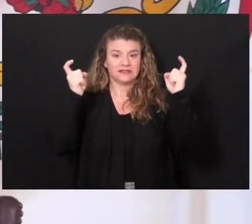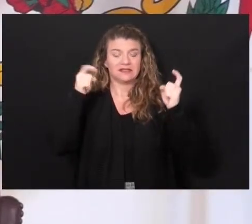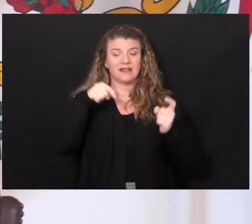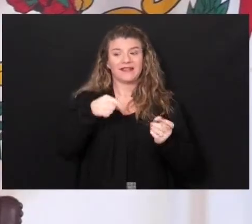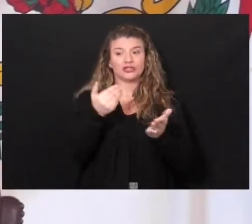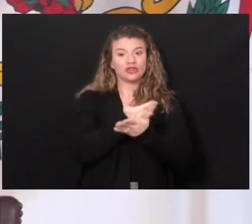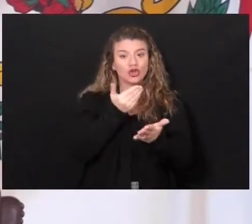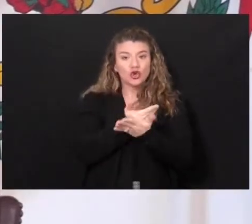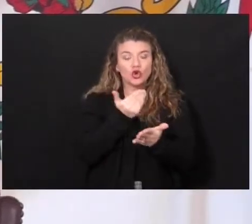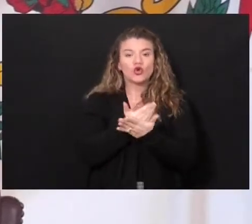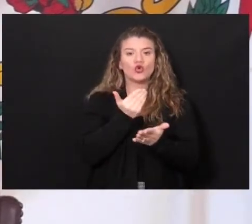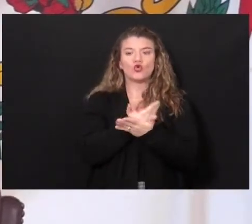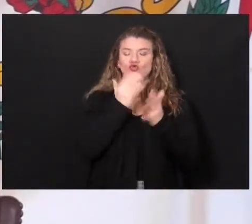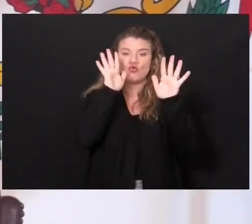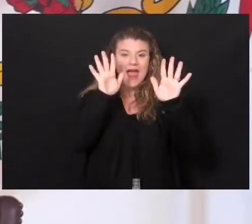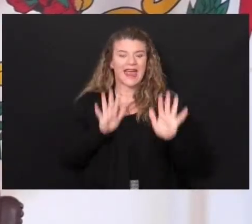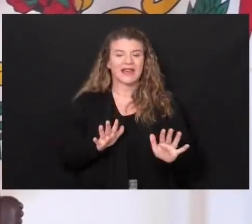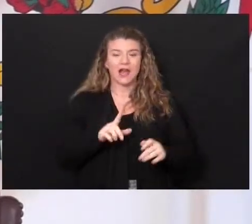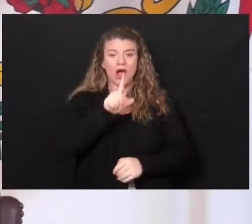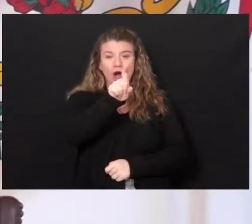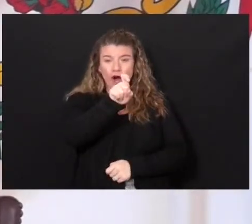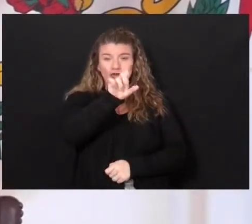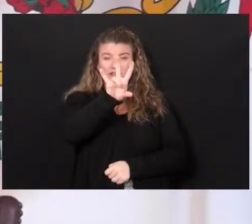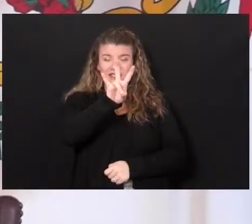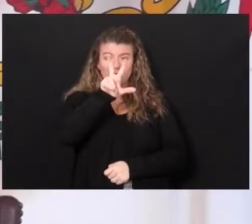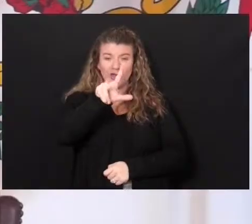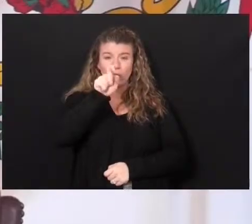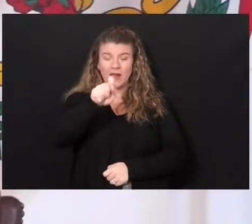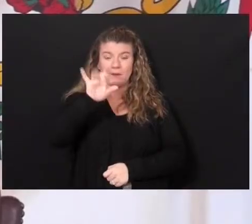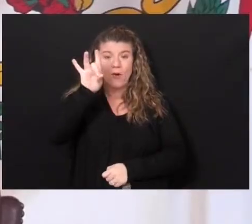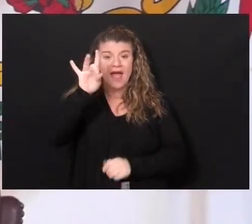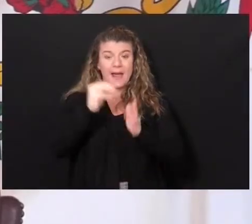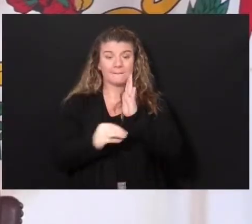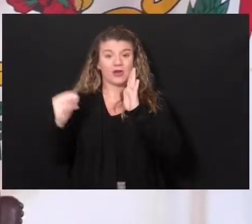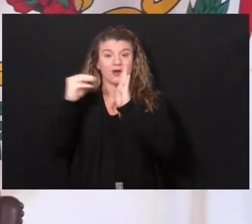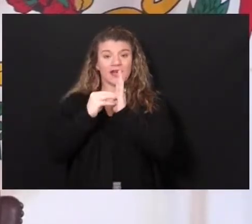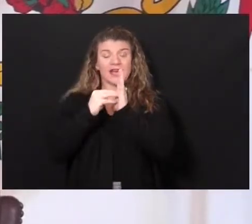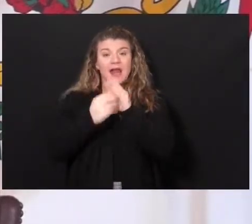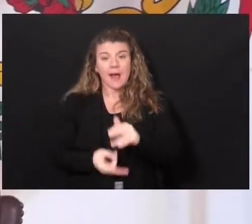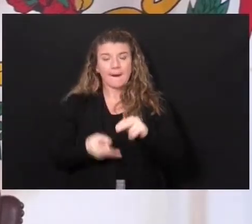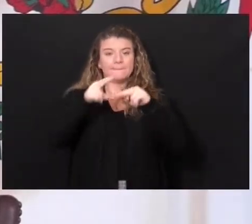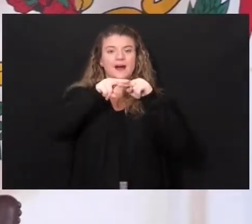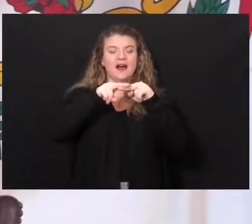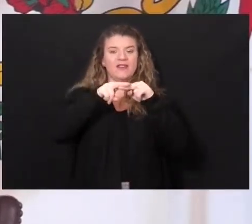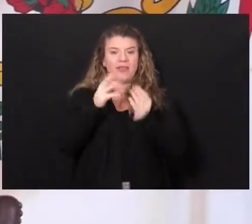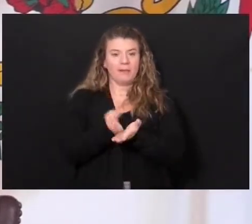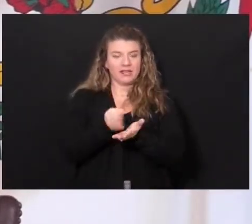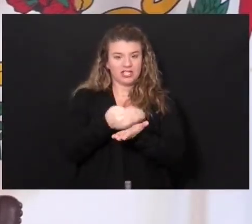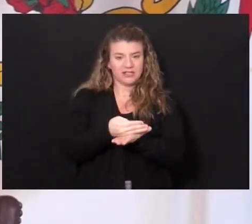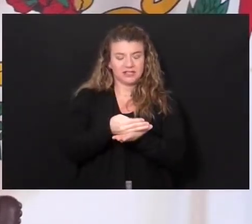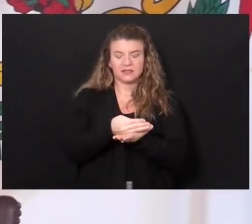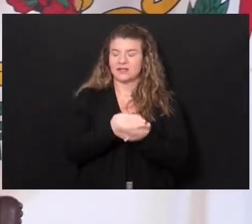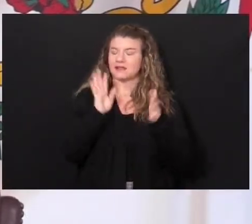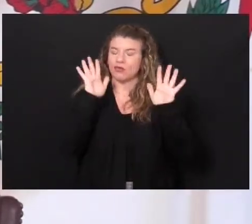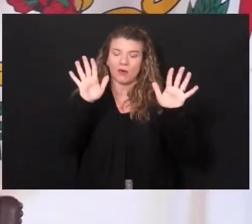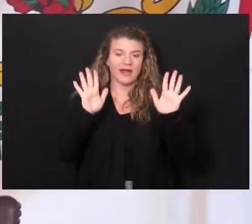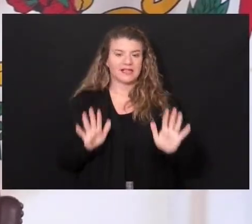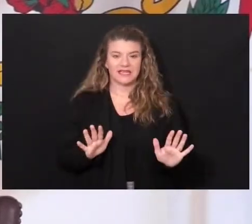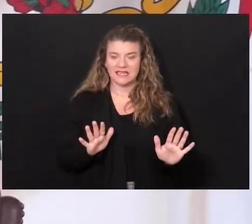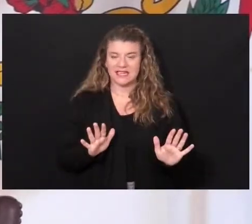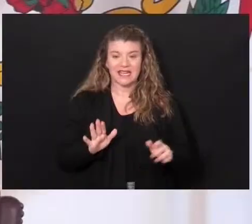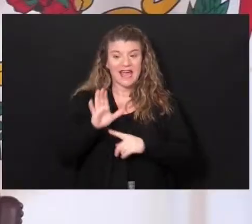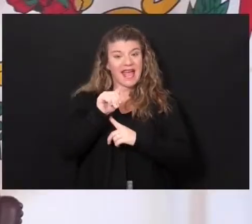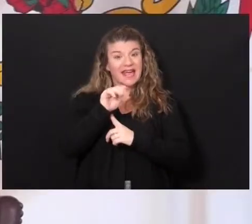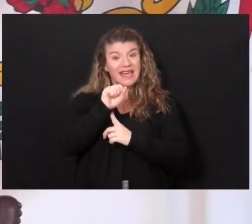This great thing here at $173.8 million above budget, that's great. And a